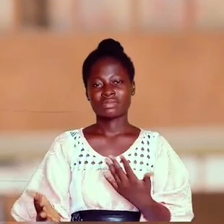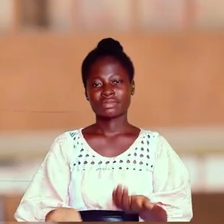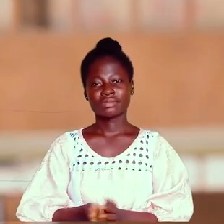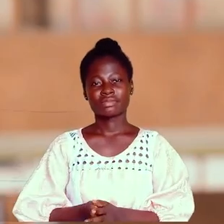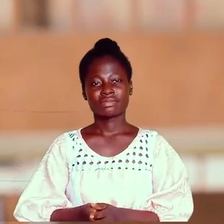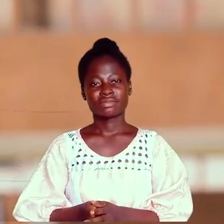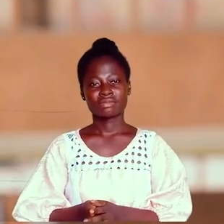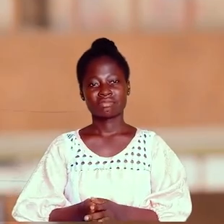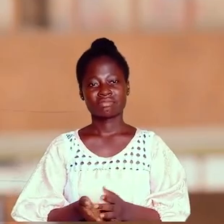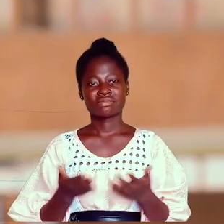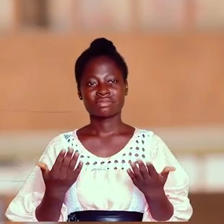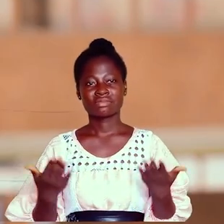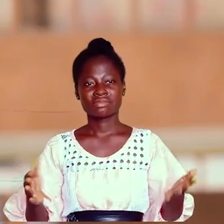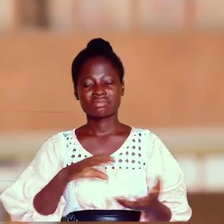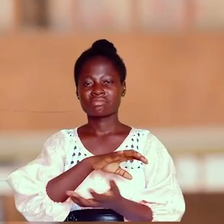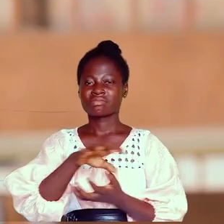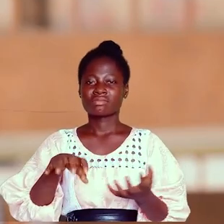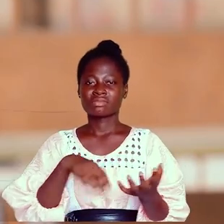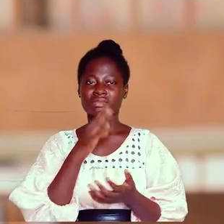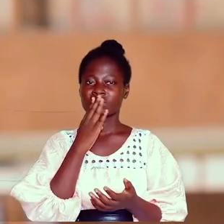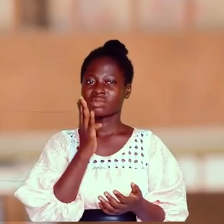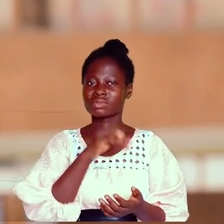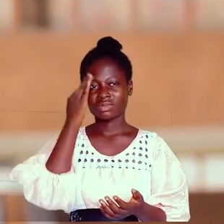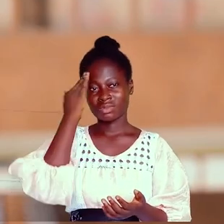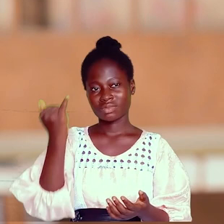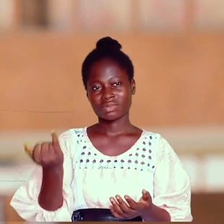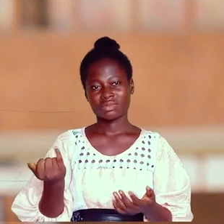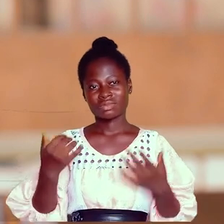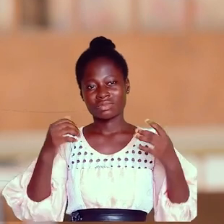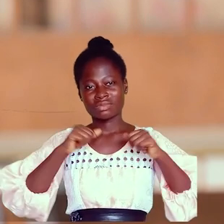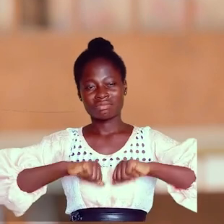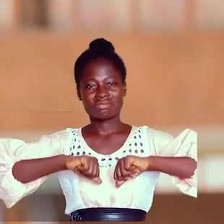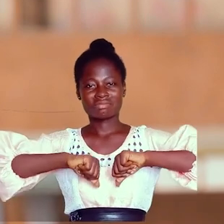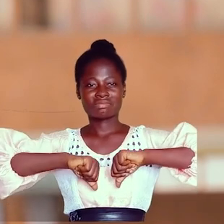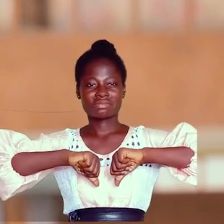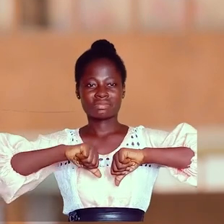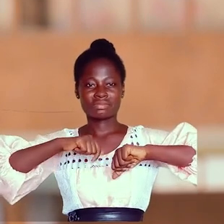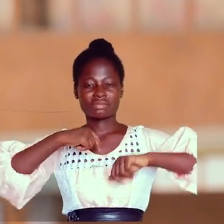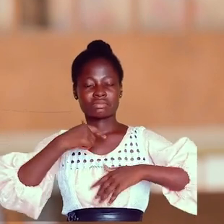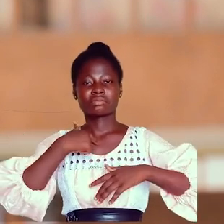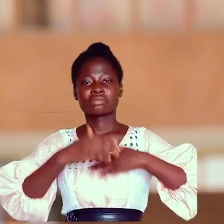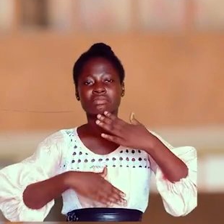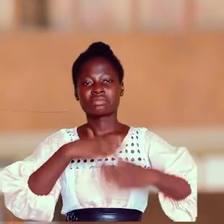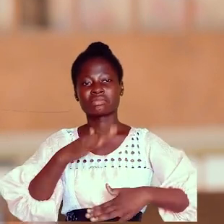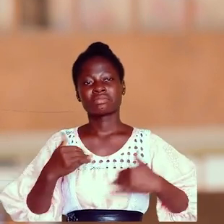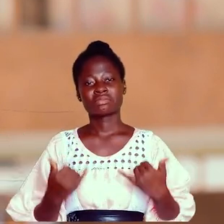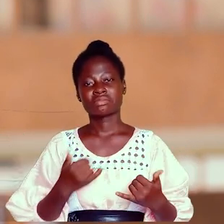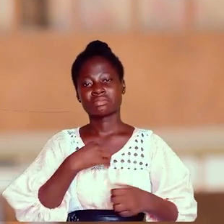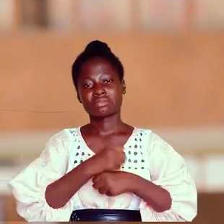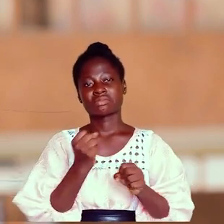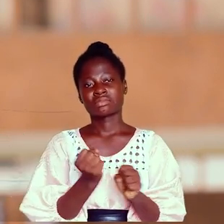And things were going really bad. And my situation was because of depression that they brought me there. And what I'm going